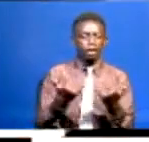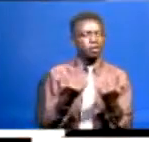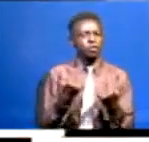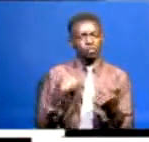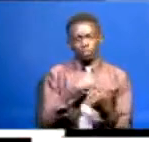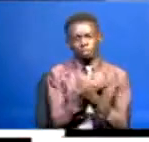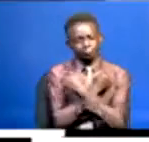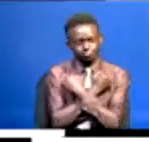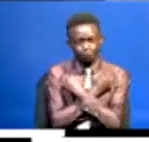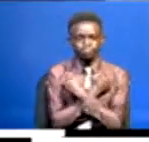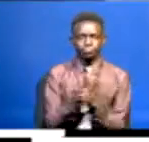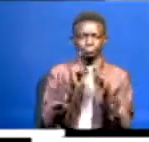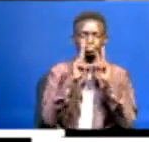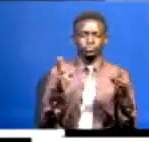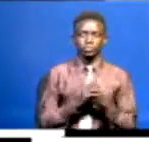Mwalifu akiadhibiwa,